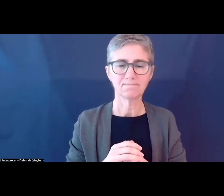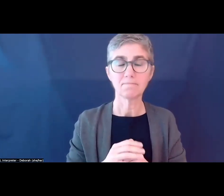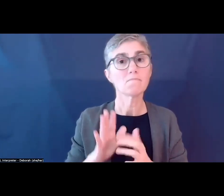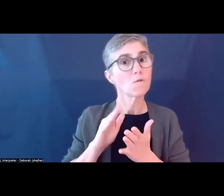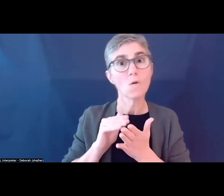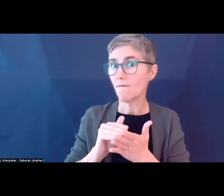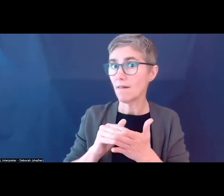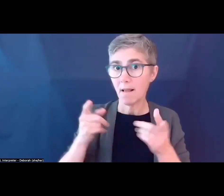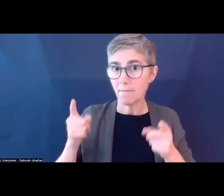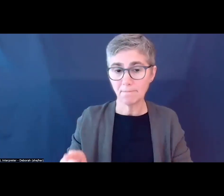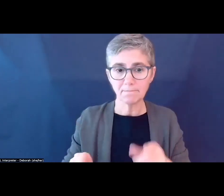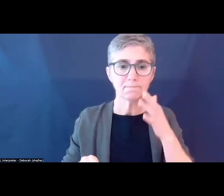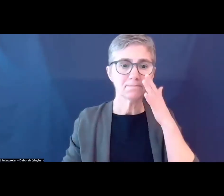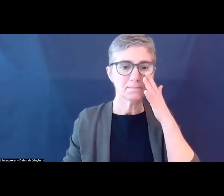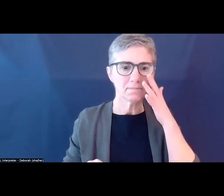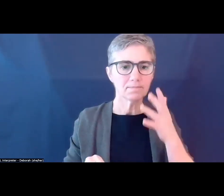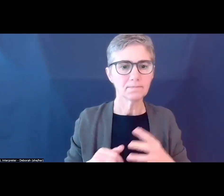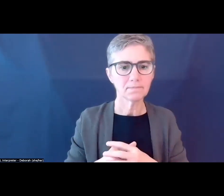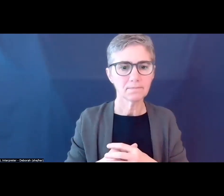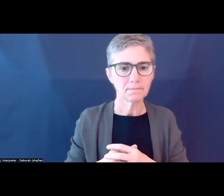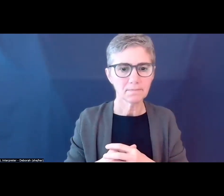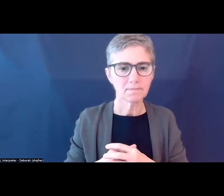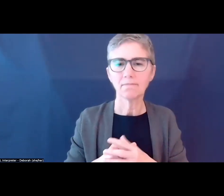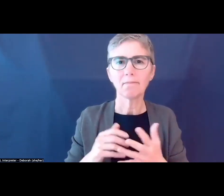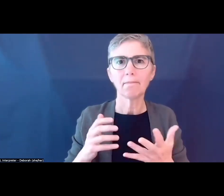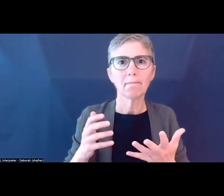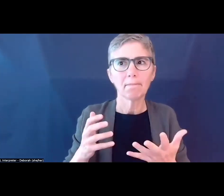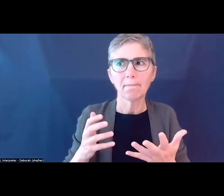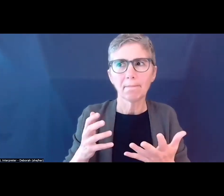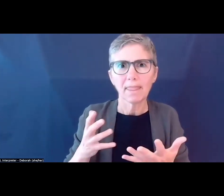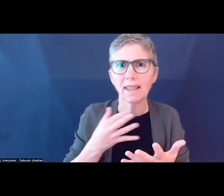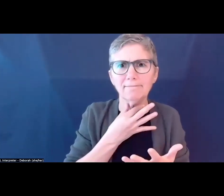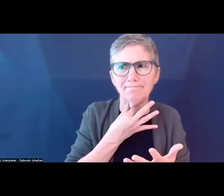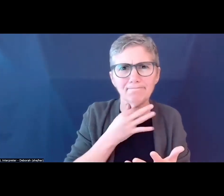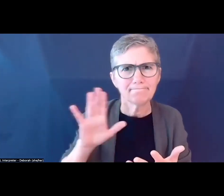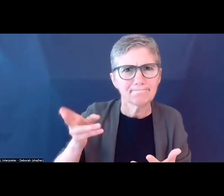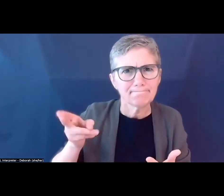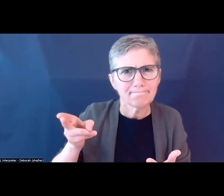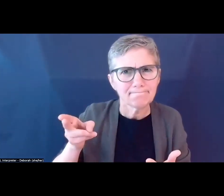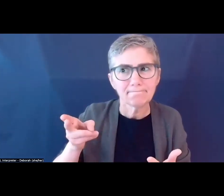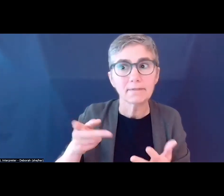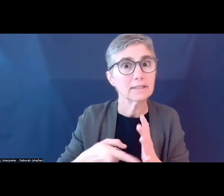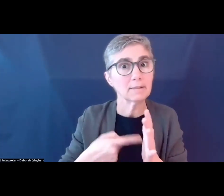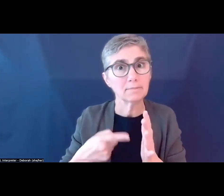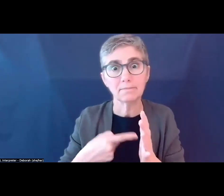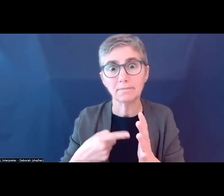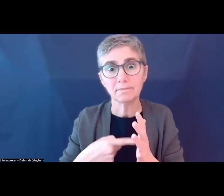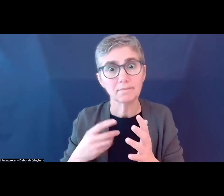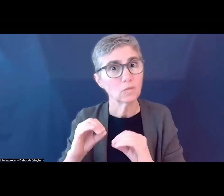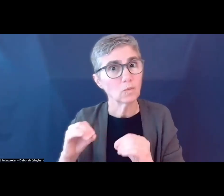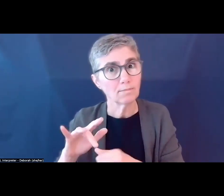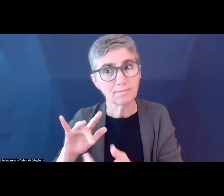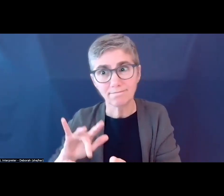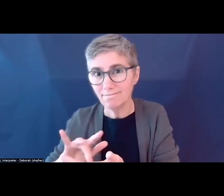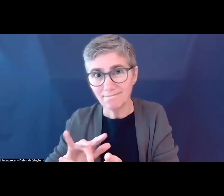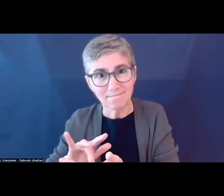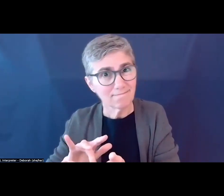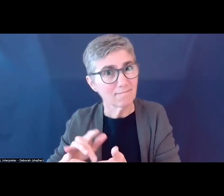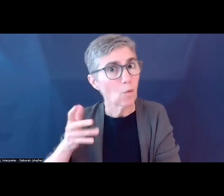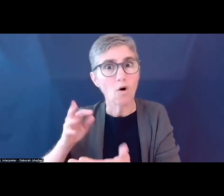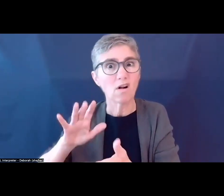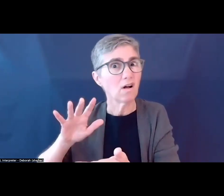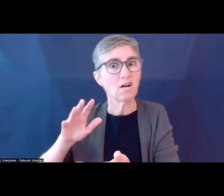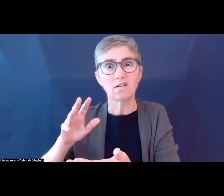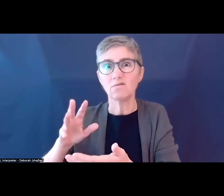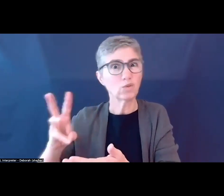in, with not a lot of history. Some of them unmedicated, going to withdrawal. We all know the prevalence